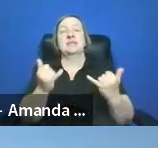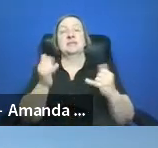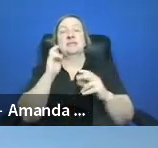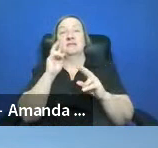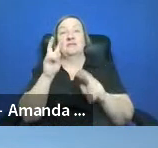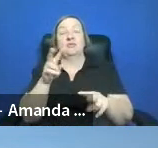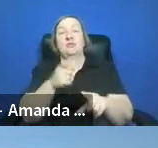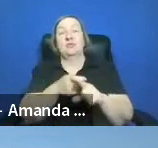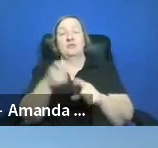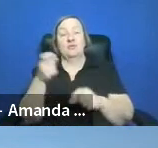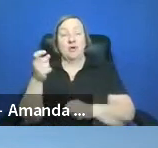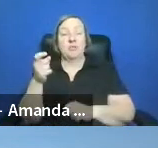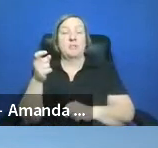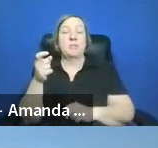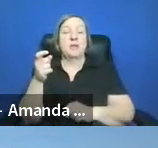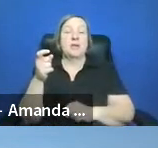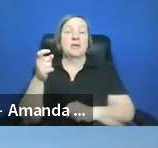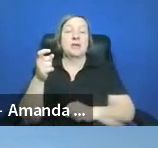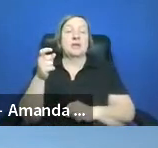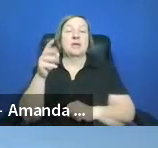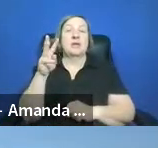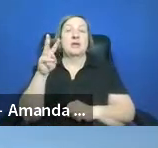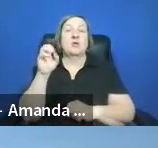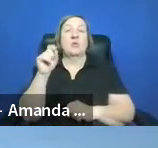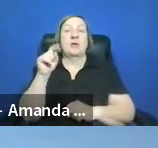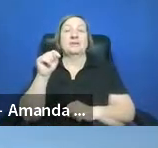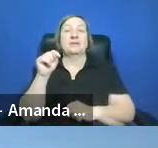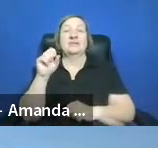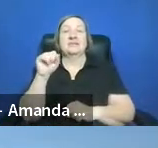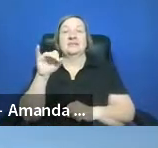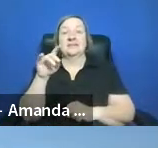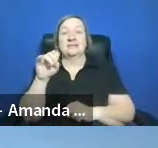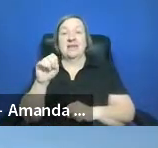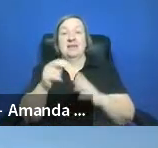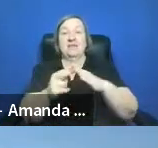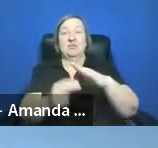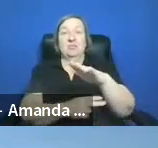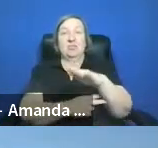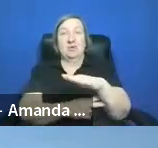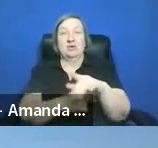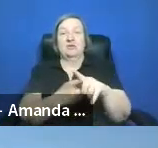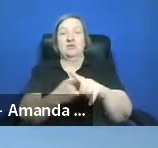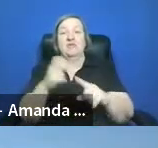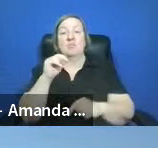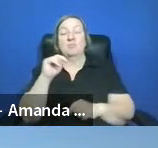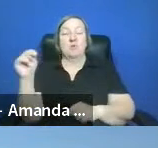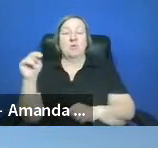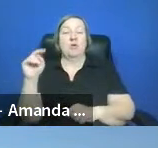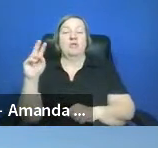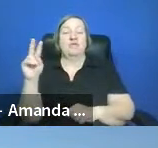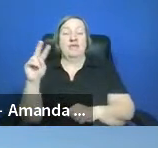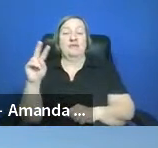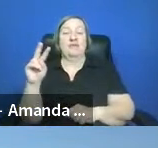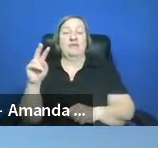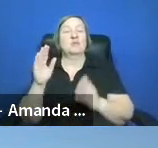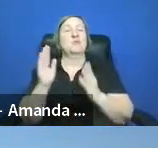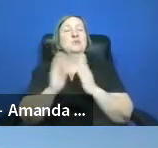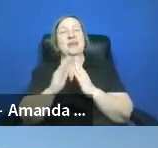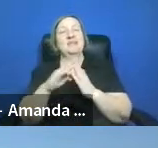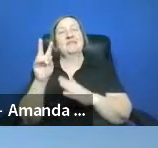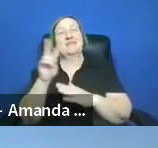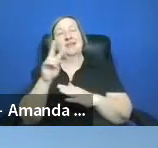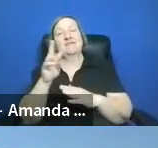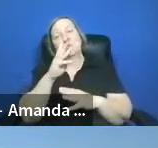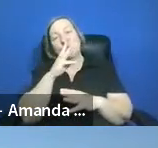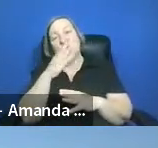from the west side of the bridge from the north bank of the river. So downtown Vancouver